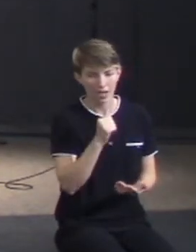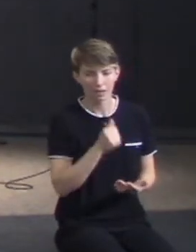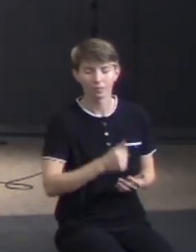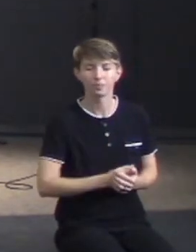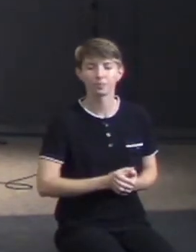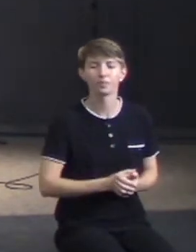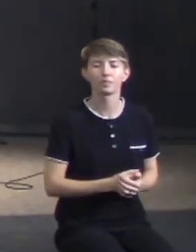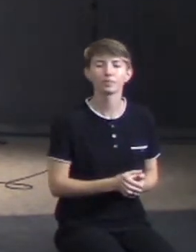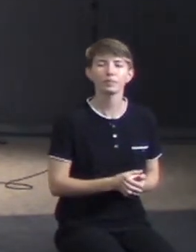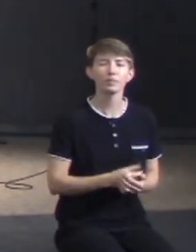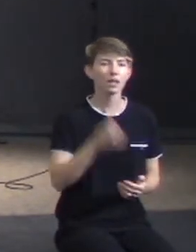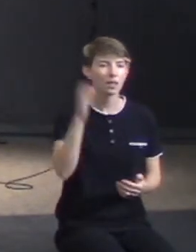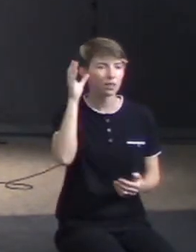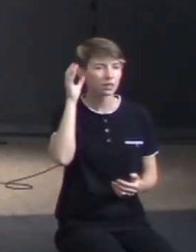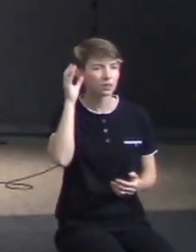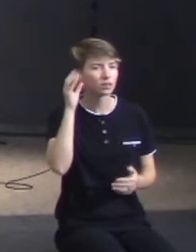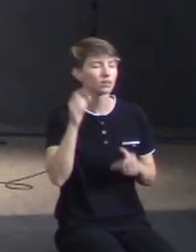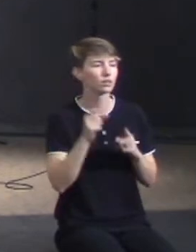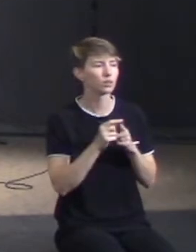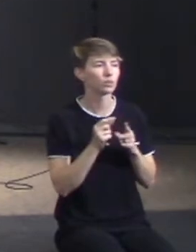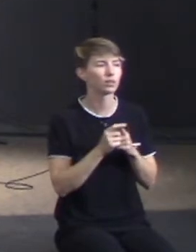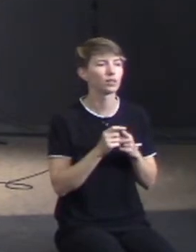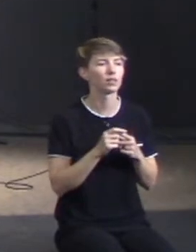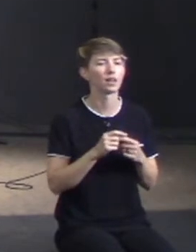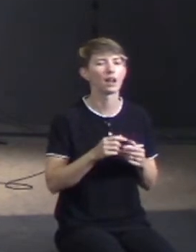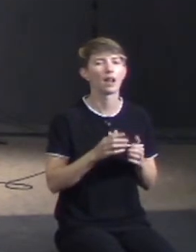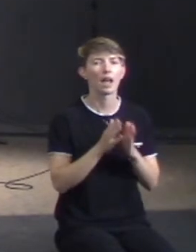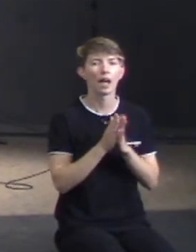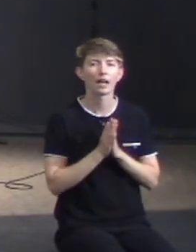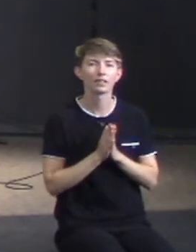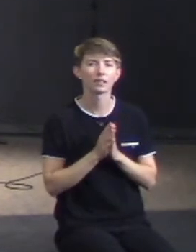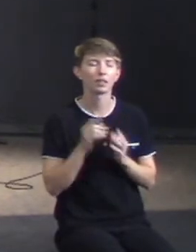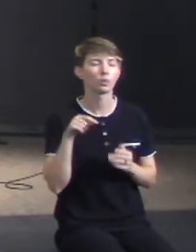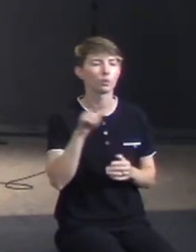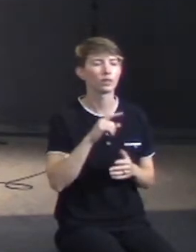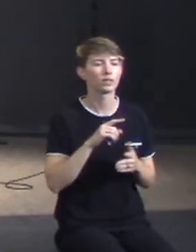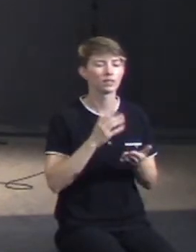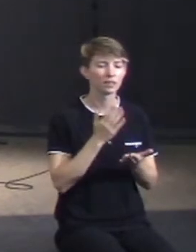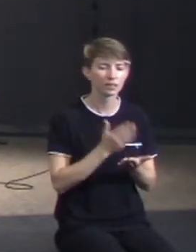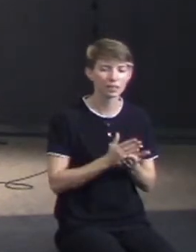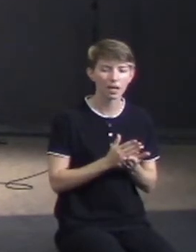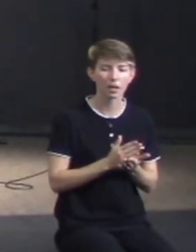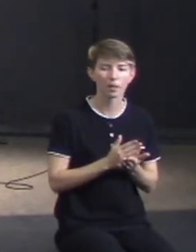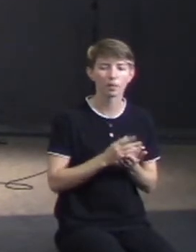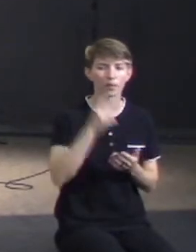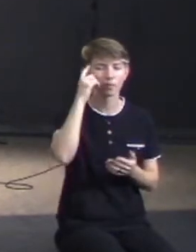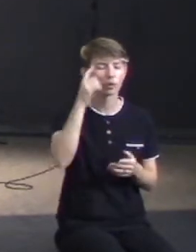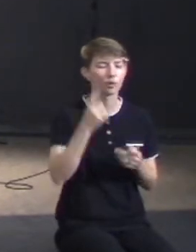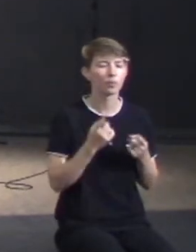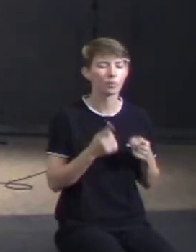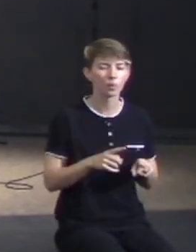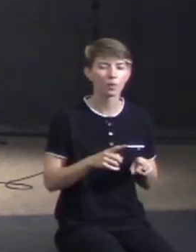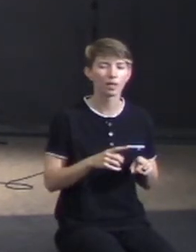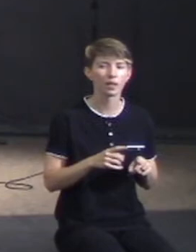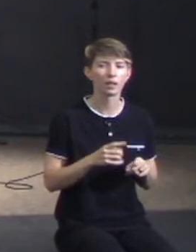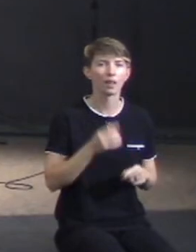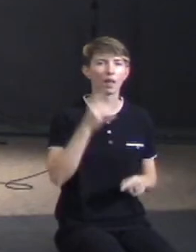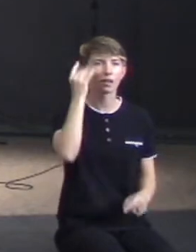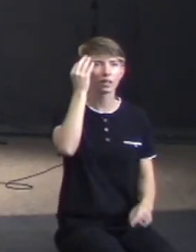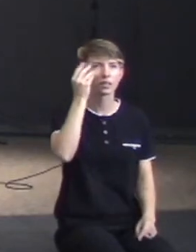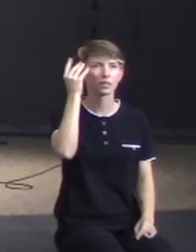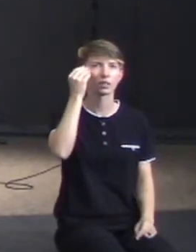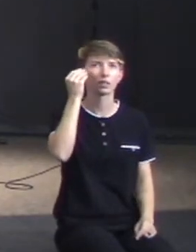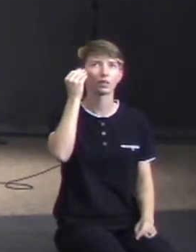And then I want to ask that we kind of stop for a moment and really consider something that was where Jesus took it off the